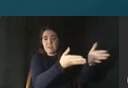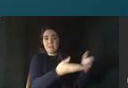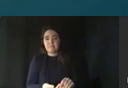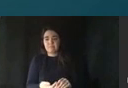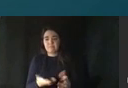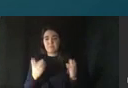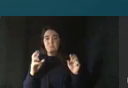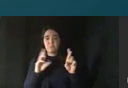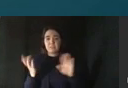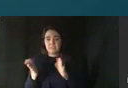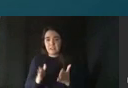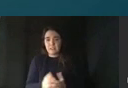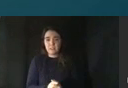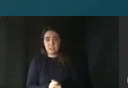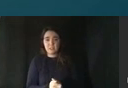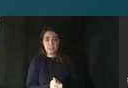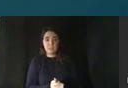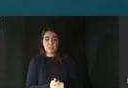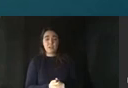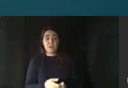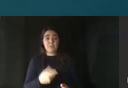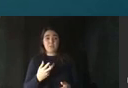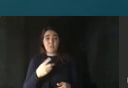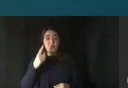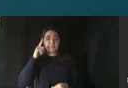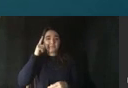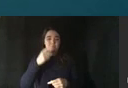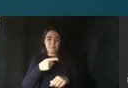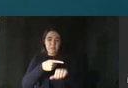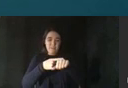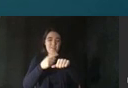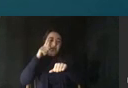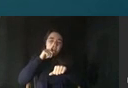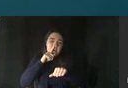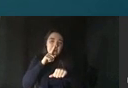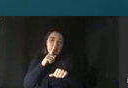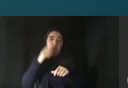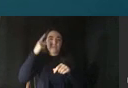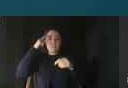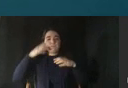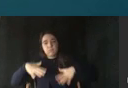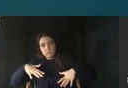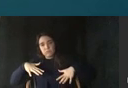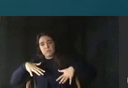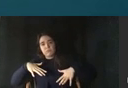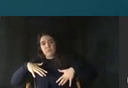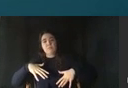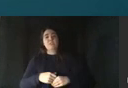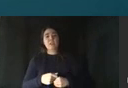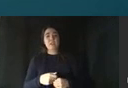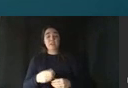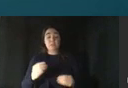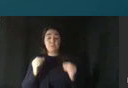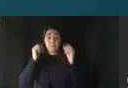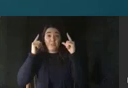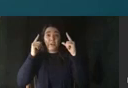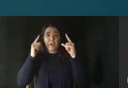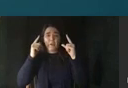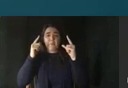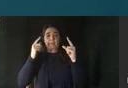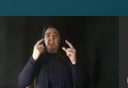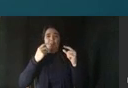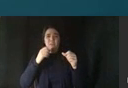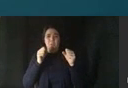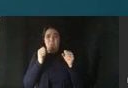cutting, she passed out. And then when she woke up, she said, it felt like there was cold water in my nose. I opened my eyes and I couldn't even